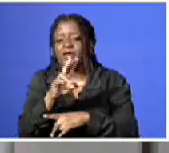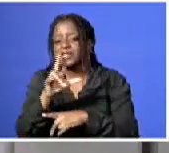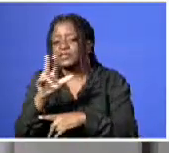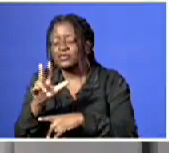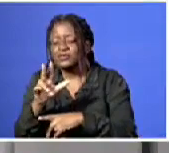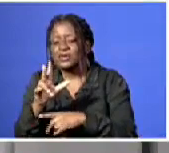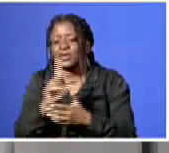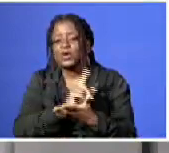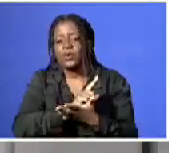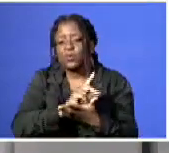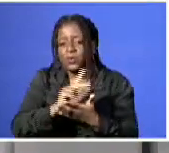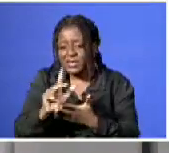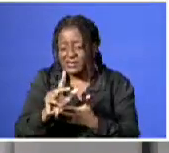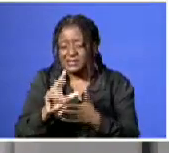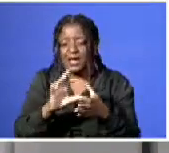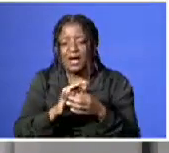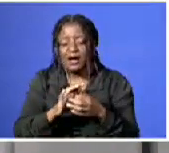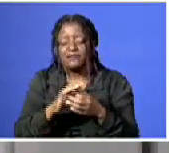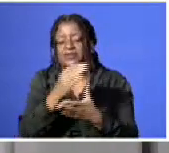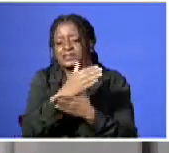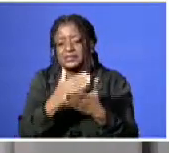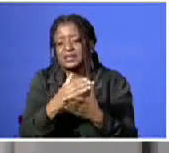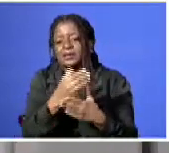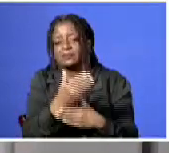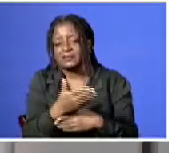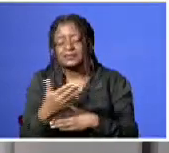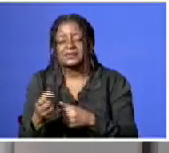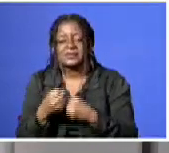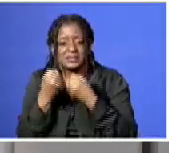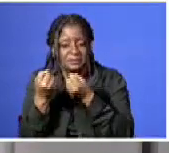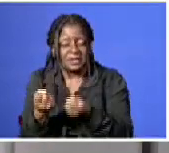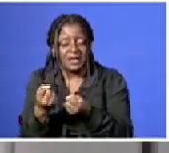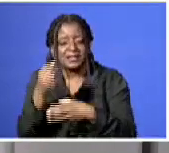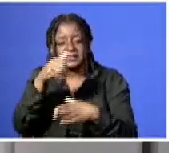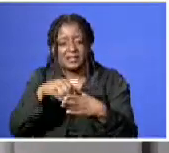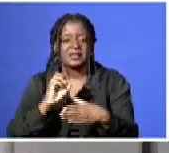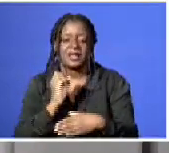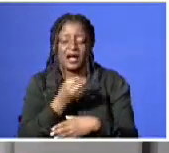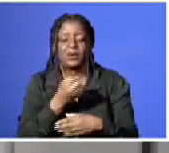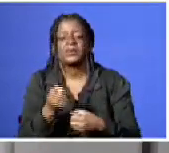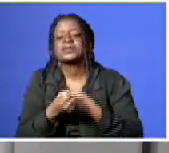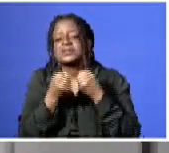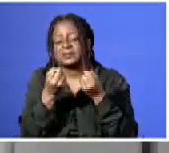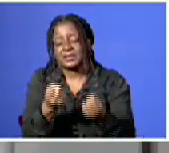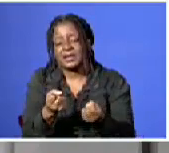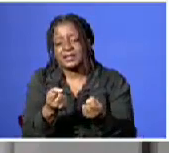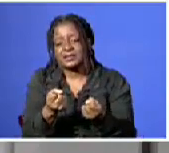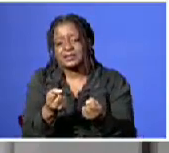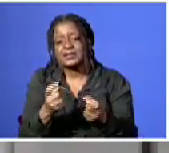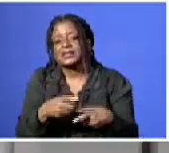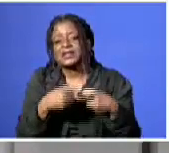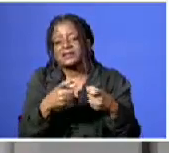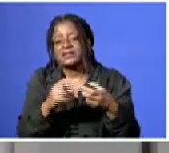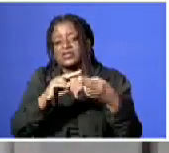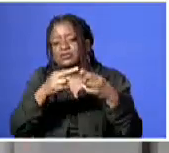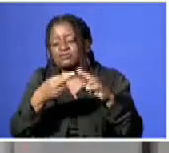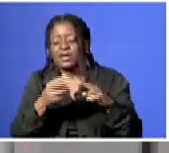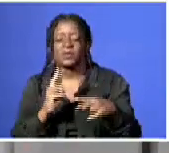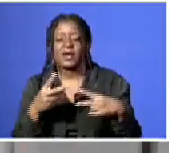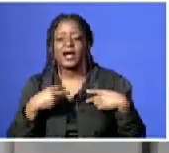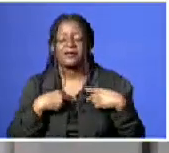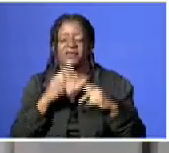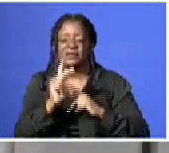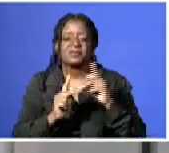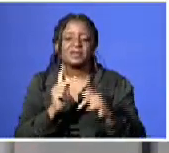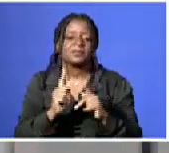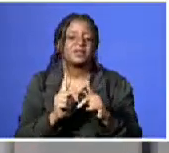43 weeks of certain items in our inventory. So given the rate that we're having of